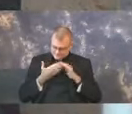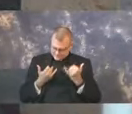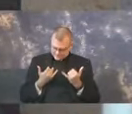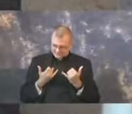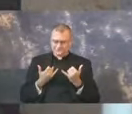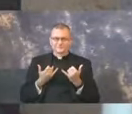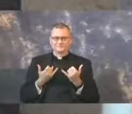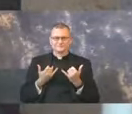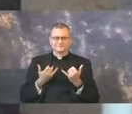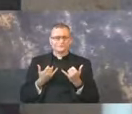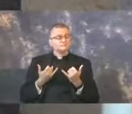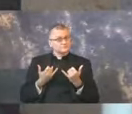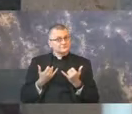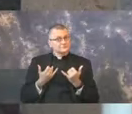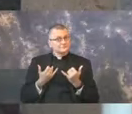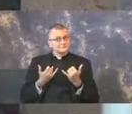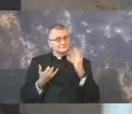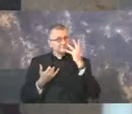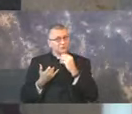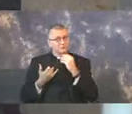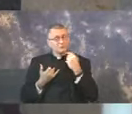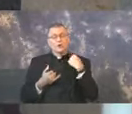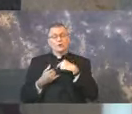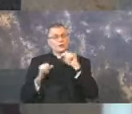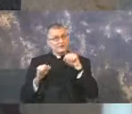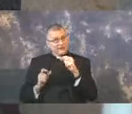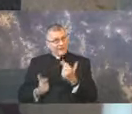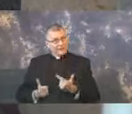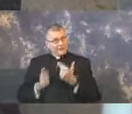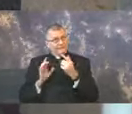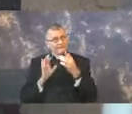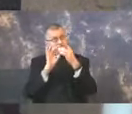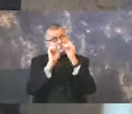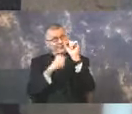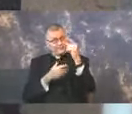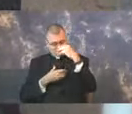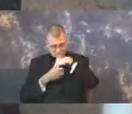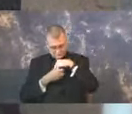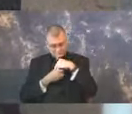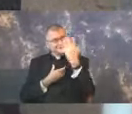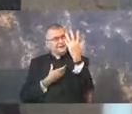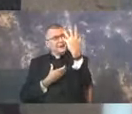For all of us to live for Christ purely from within."